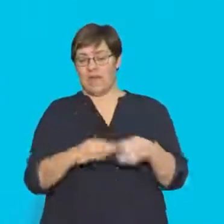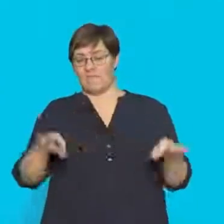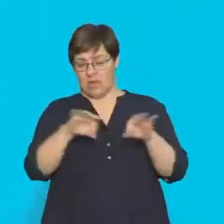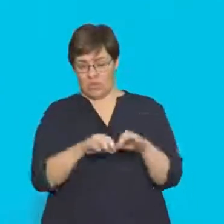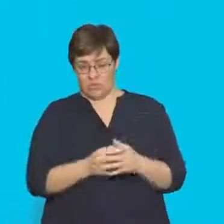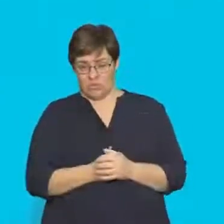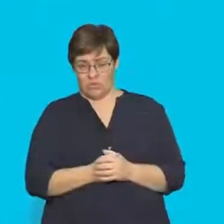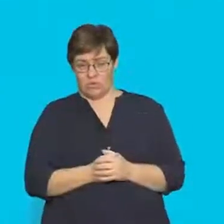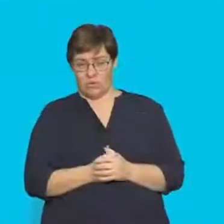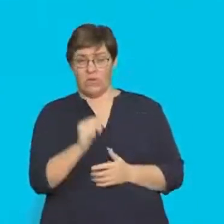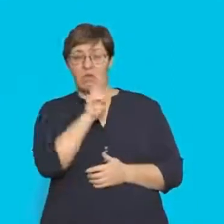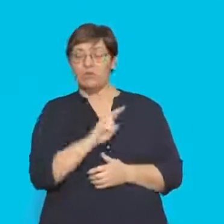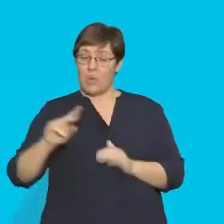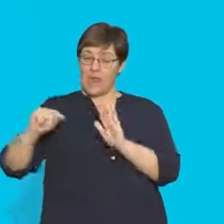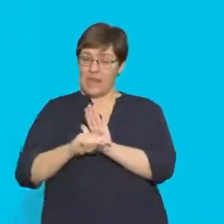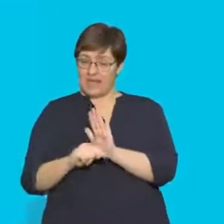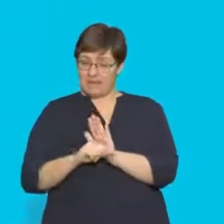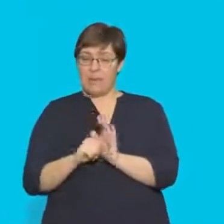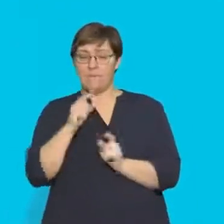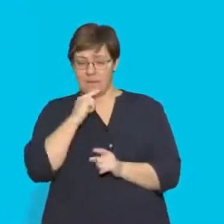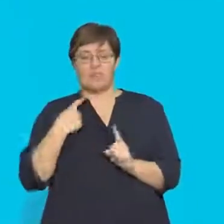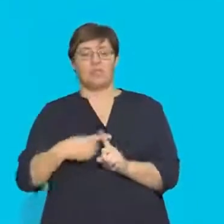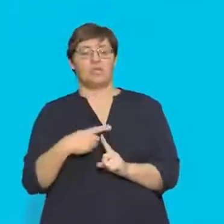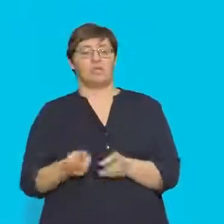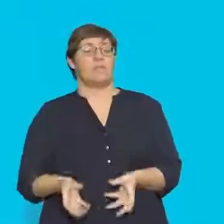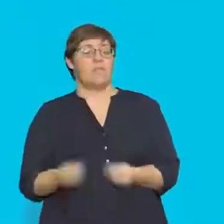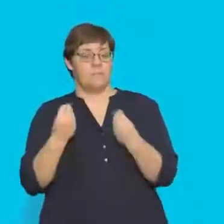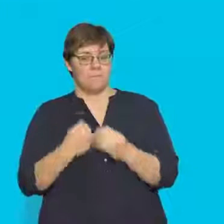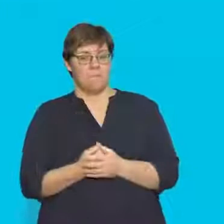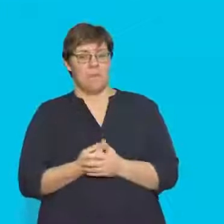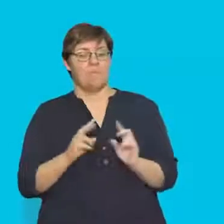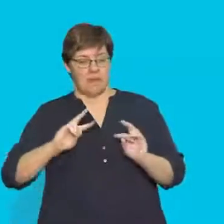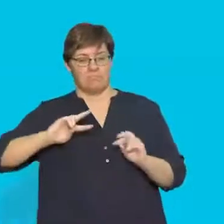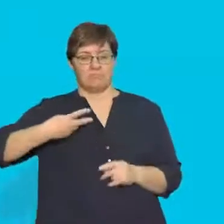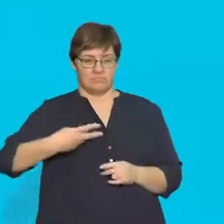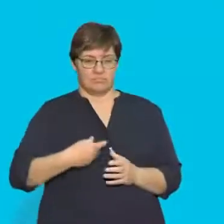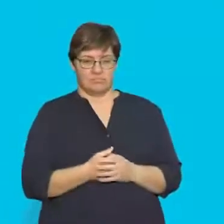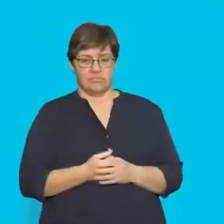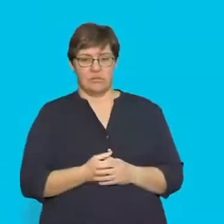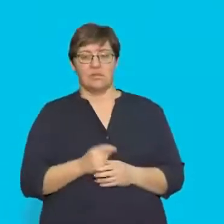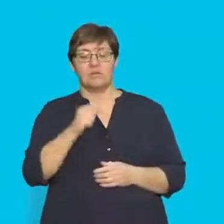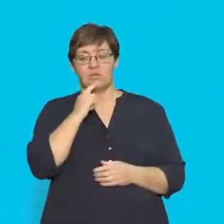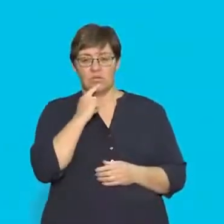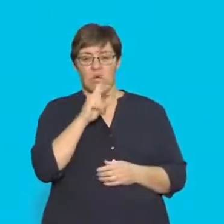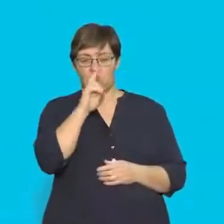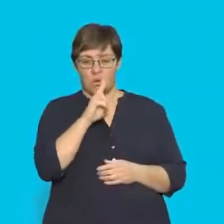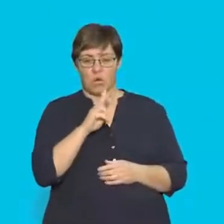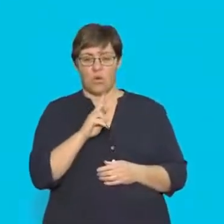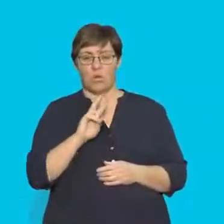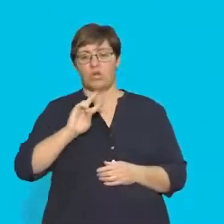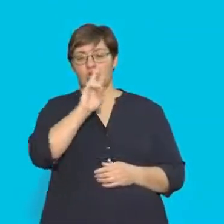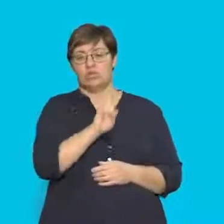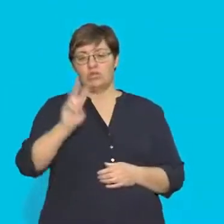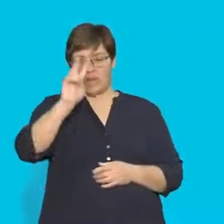if you square anything that's negative, it'll become positive. So it'll flip over. So the squared graph would look something like